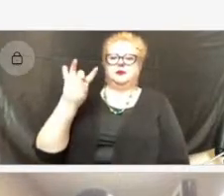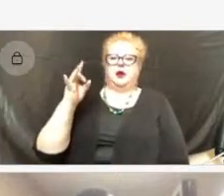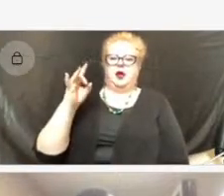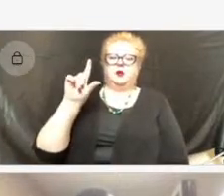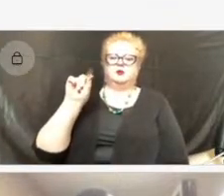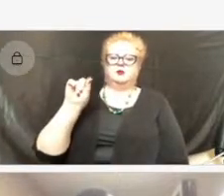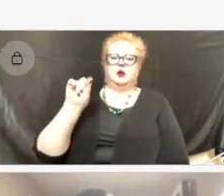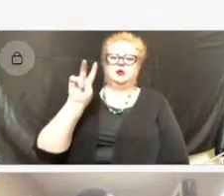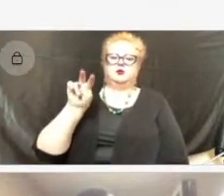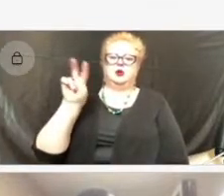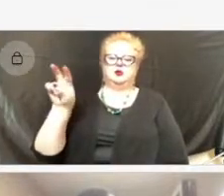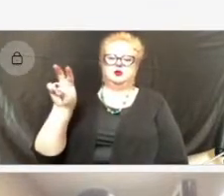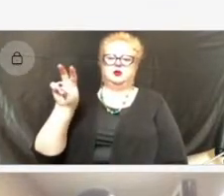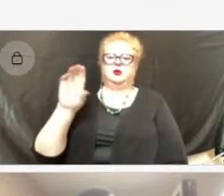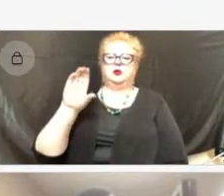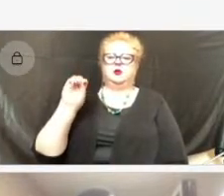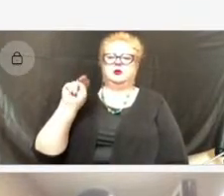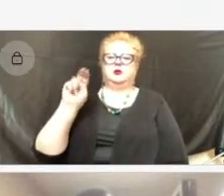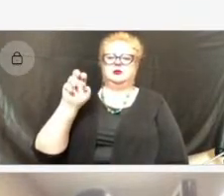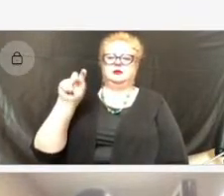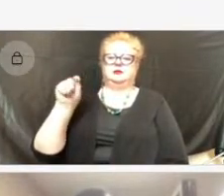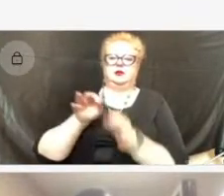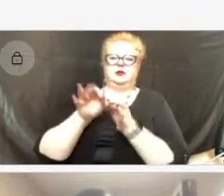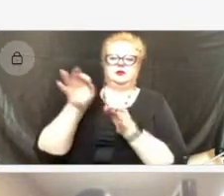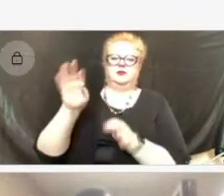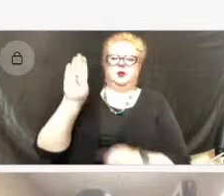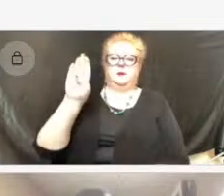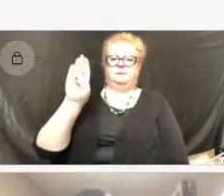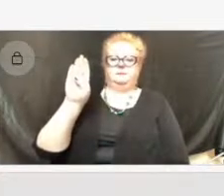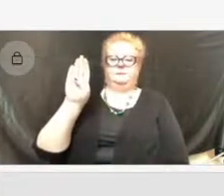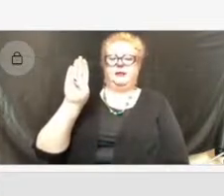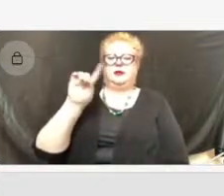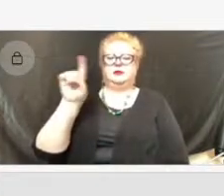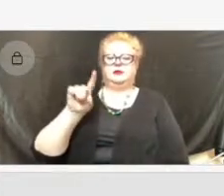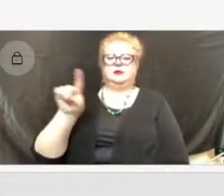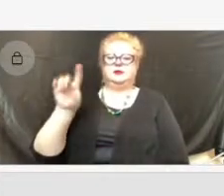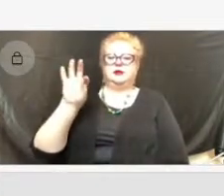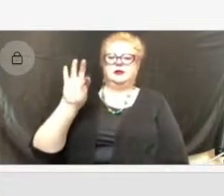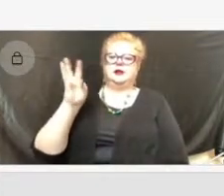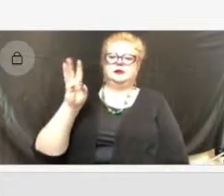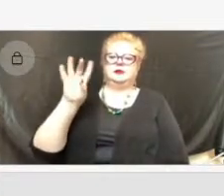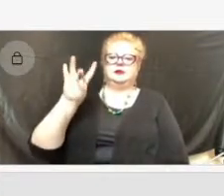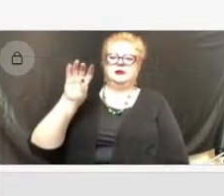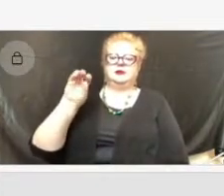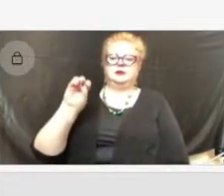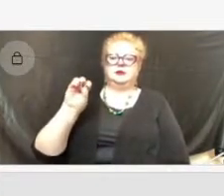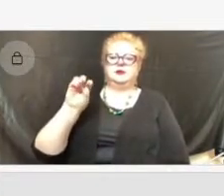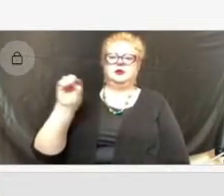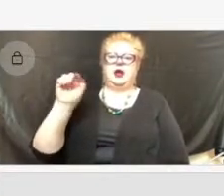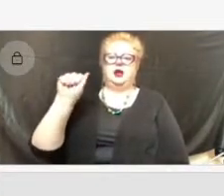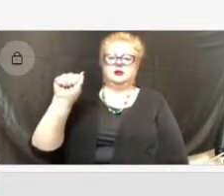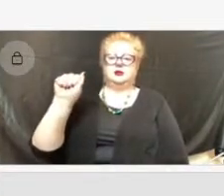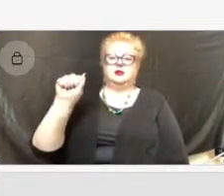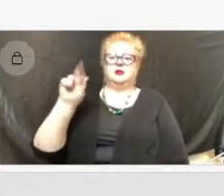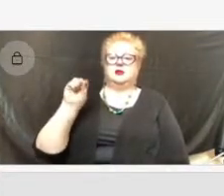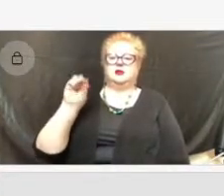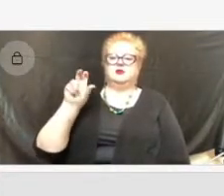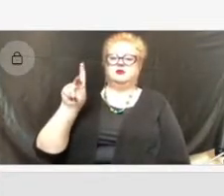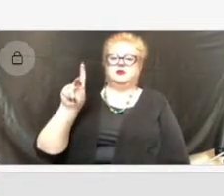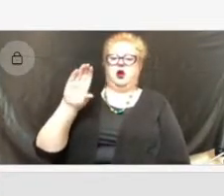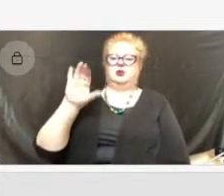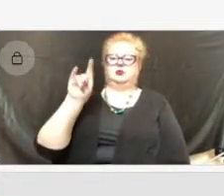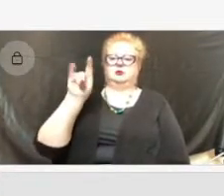2022. Consent deferral, item B, Z 9680-A, Rock City